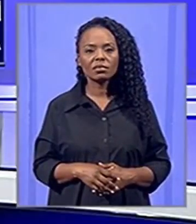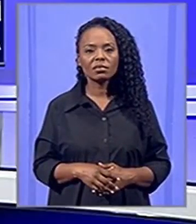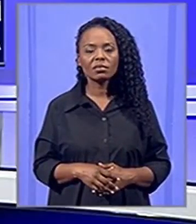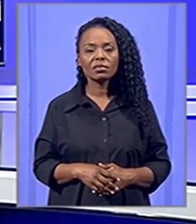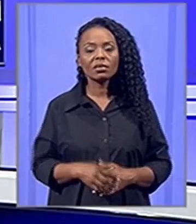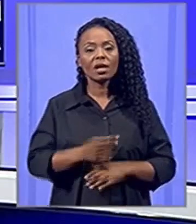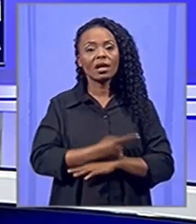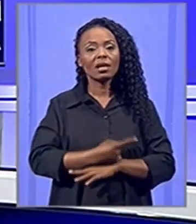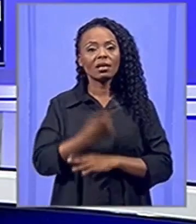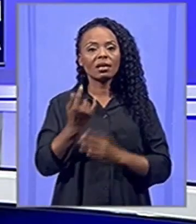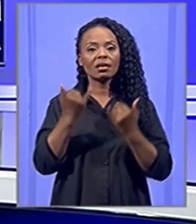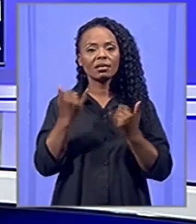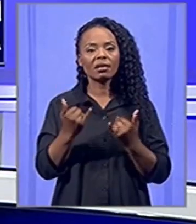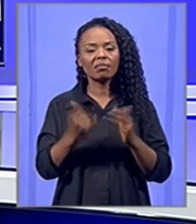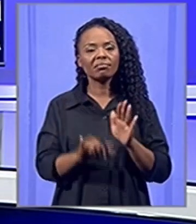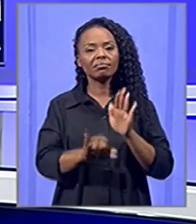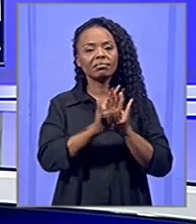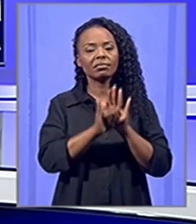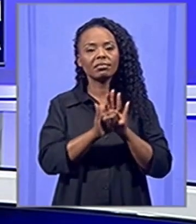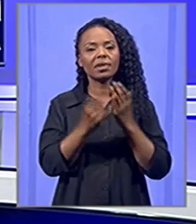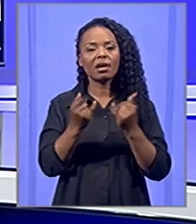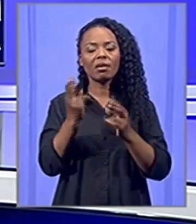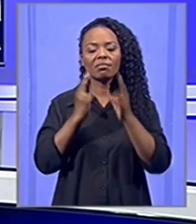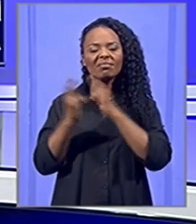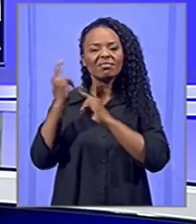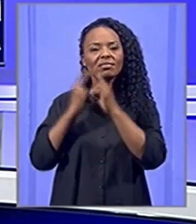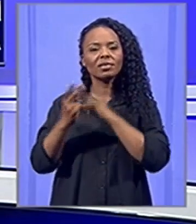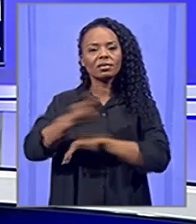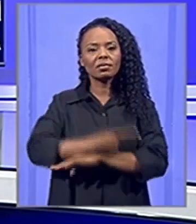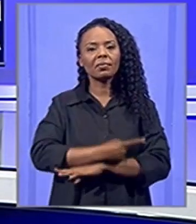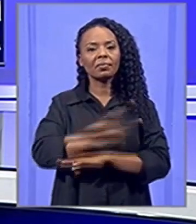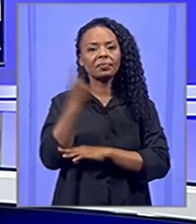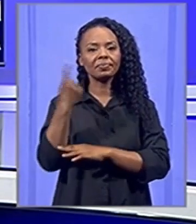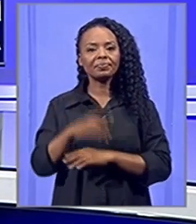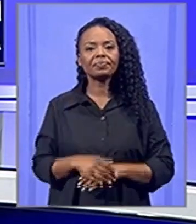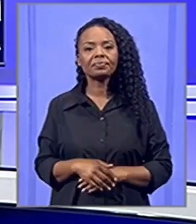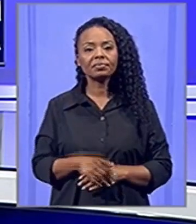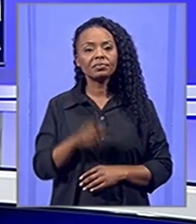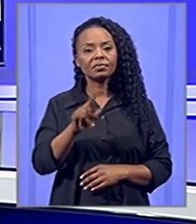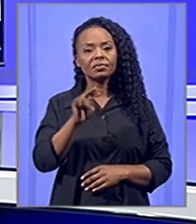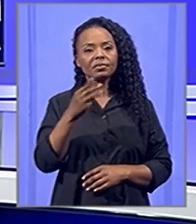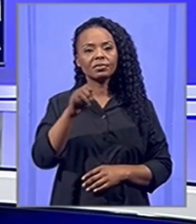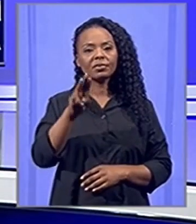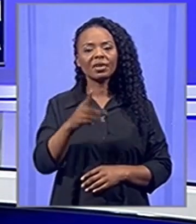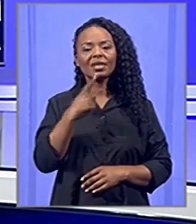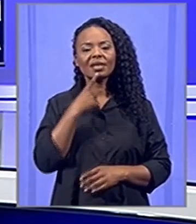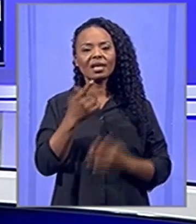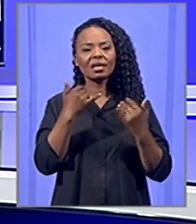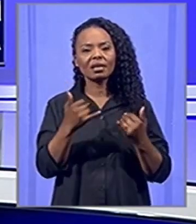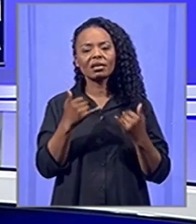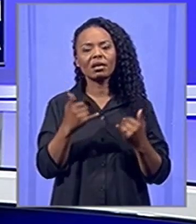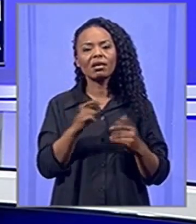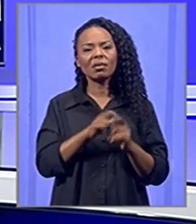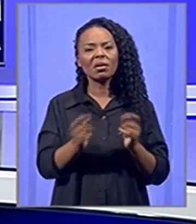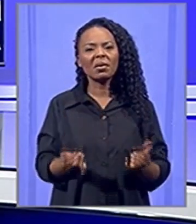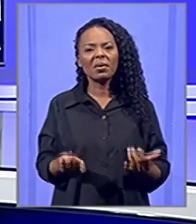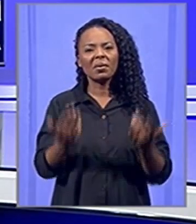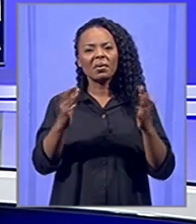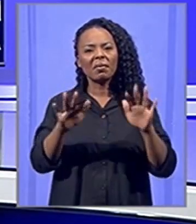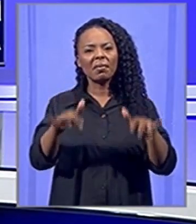Letsatsi la gompieno le tshwaya letsatsi la ngwaoboswa ne hau ya re molelo o la ka itseng Parlamente ka 2022 sentse thoto